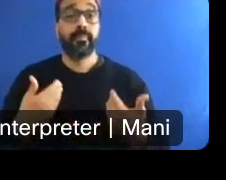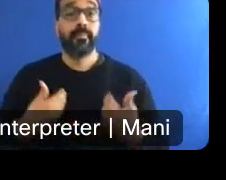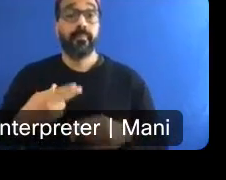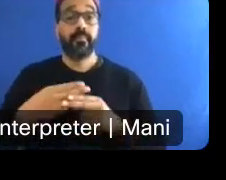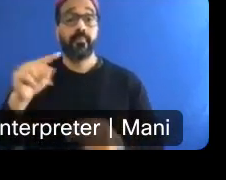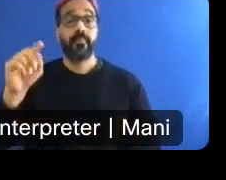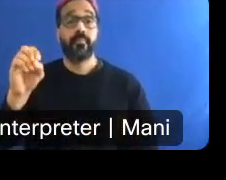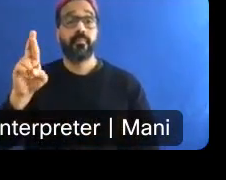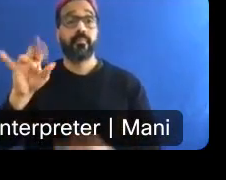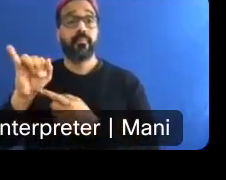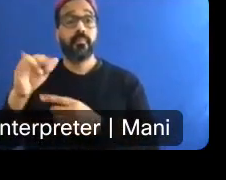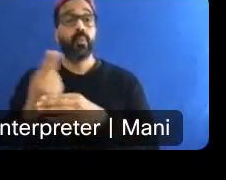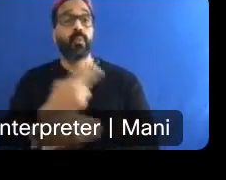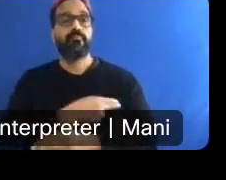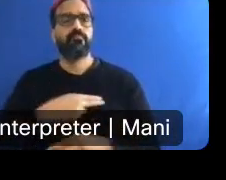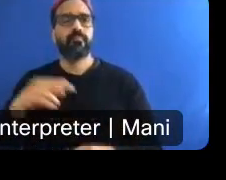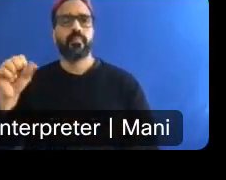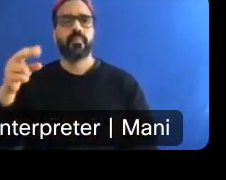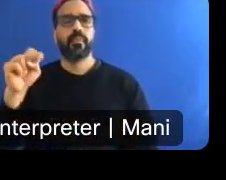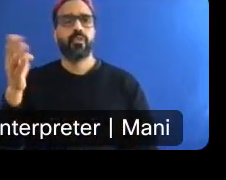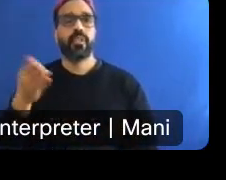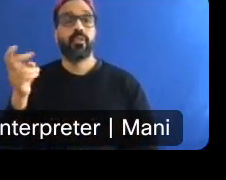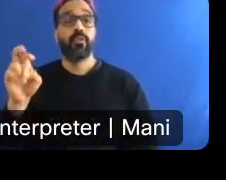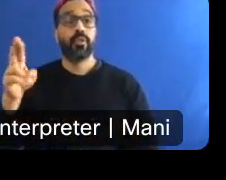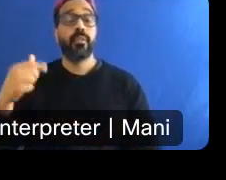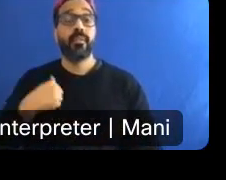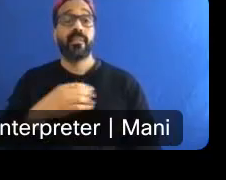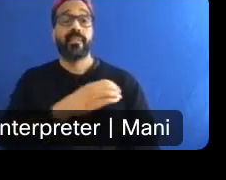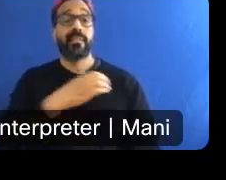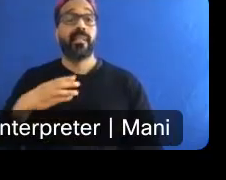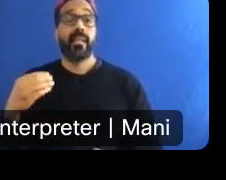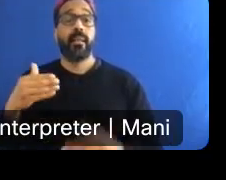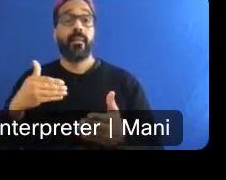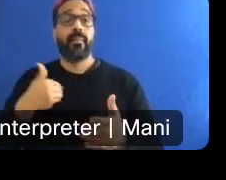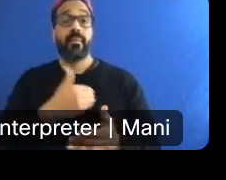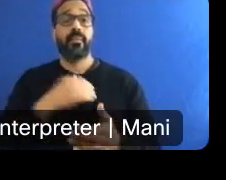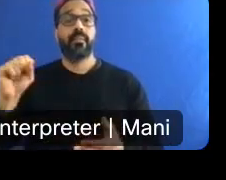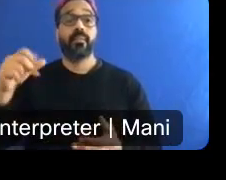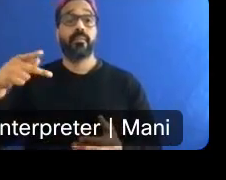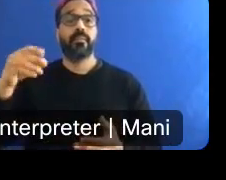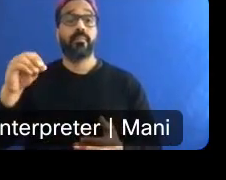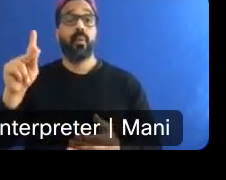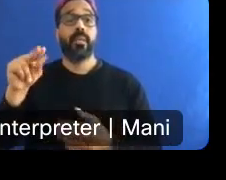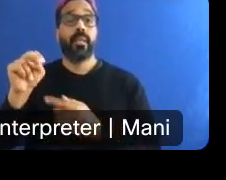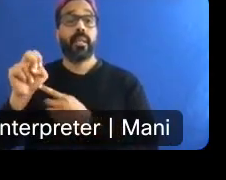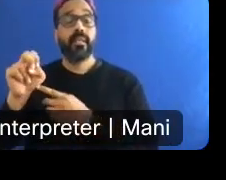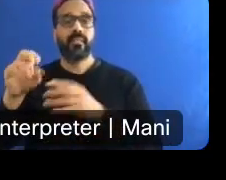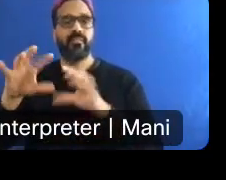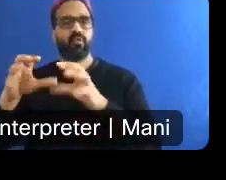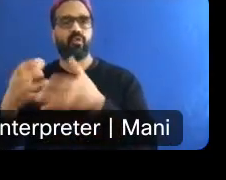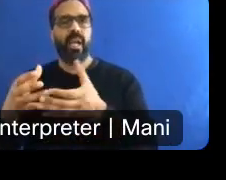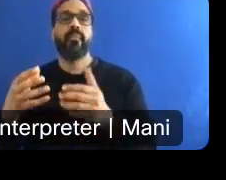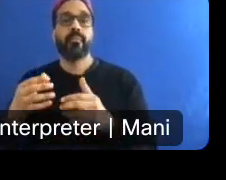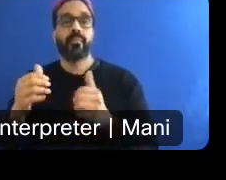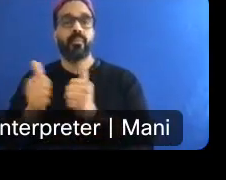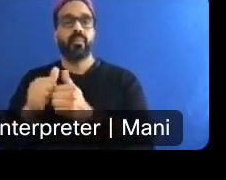her pronouns. I am a citizen and member of the Spokane tribe with tribal affiliations with the Coeur d'Alene and